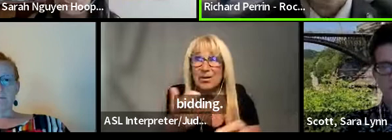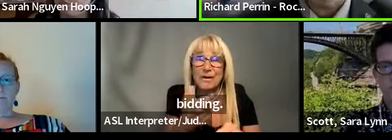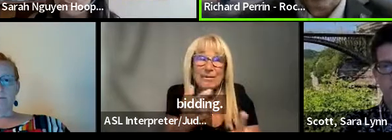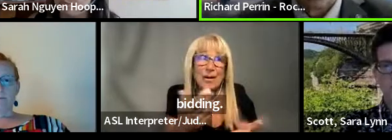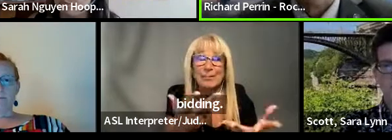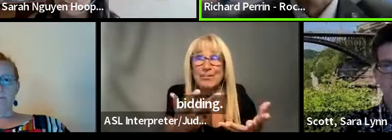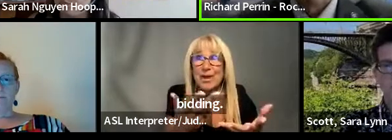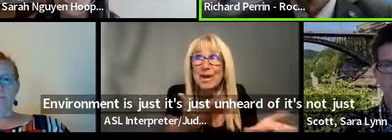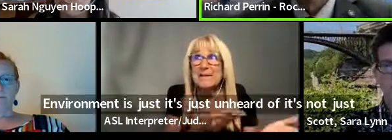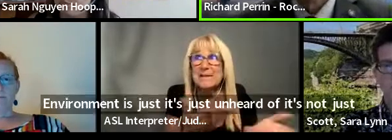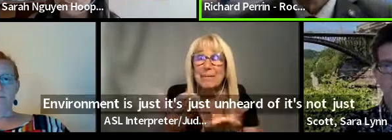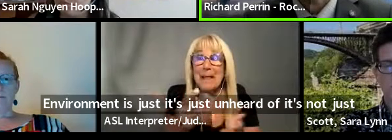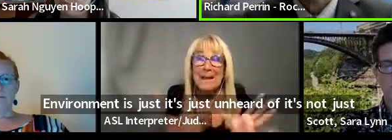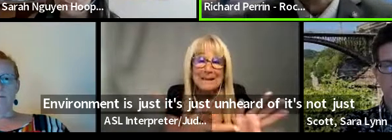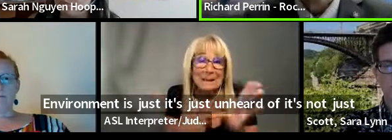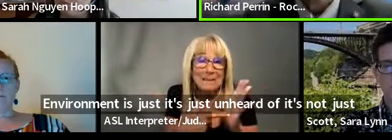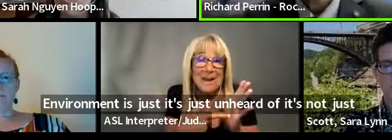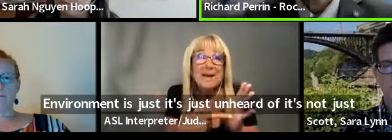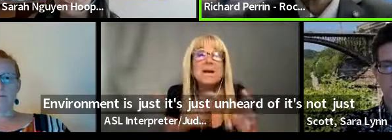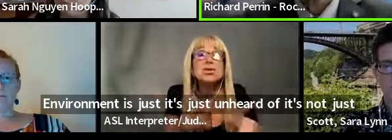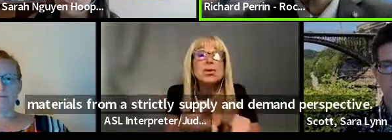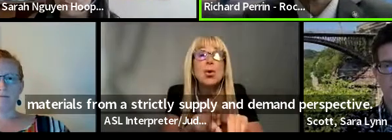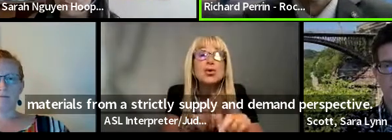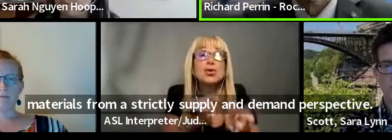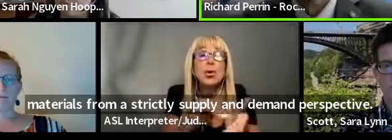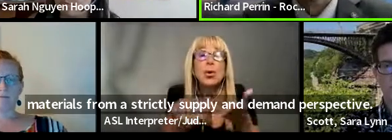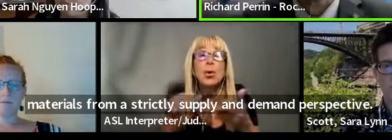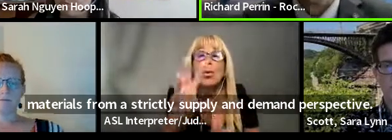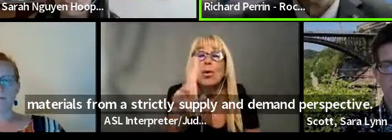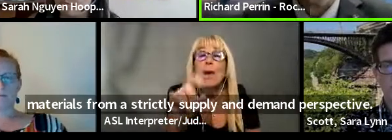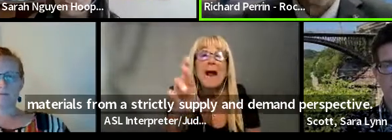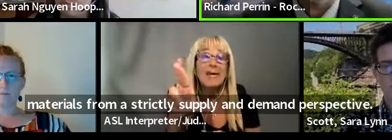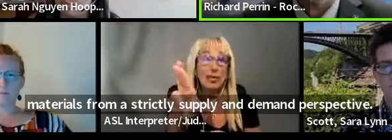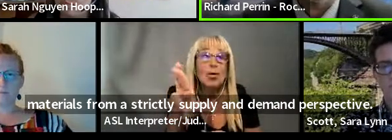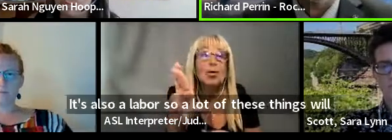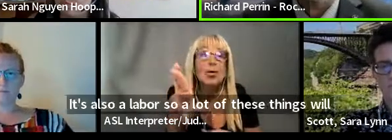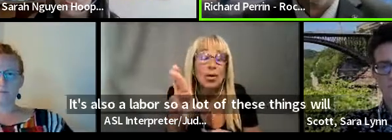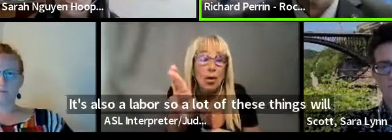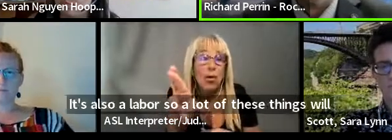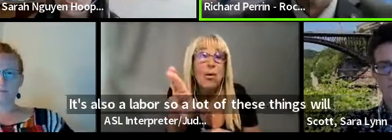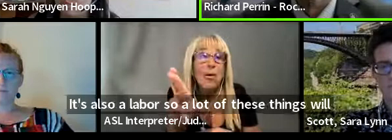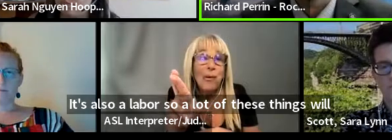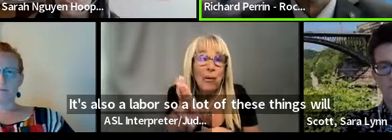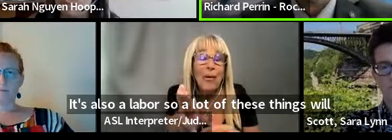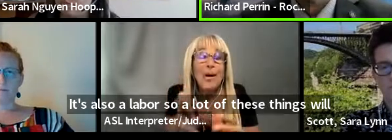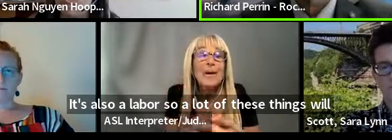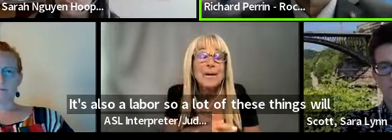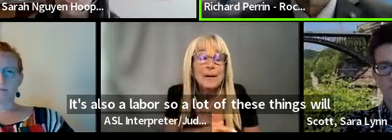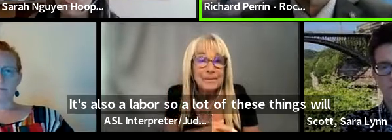and demand perspective, it's also labor. So a lot of these things will be